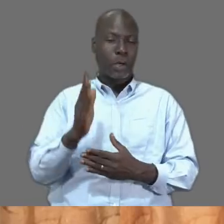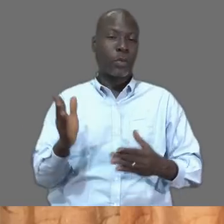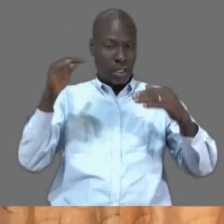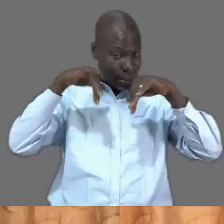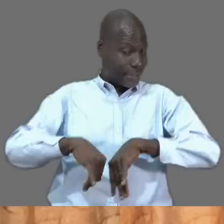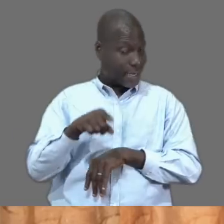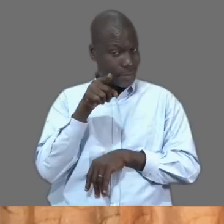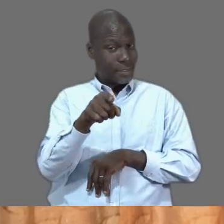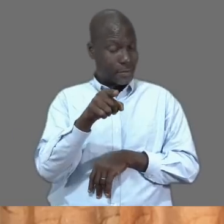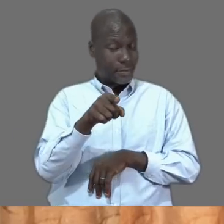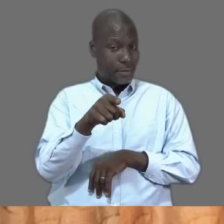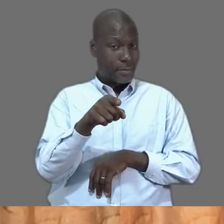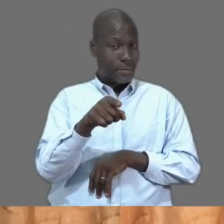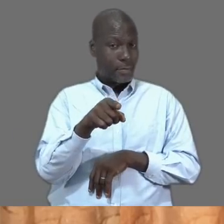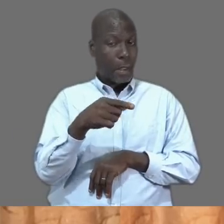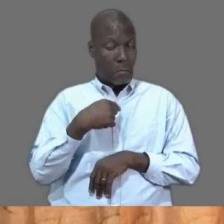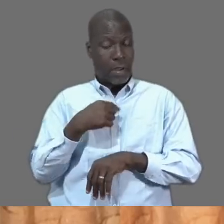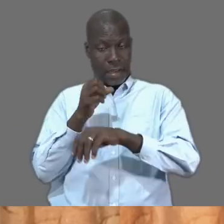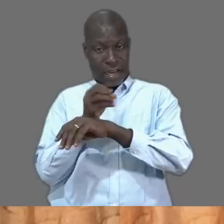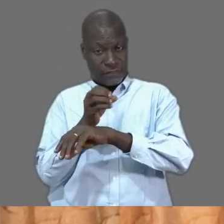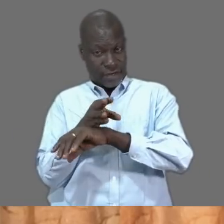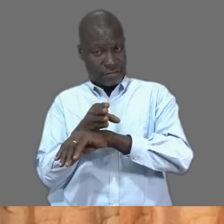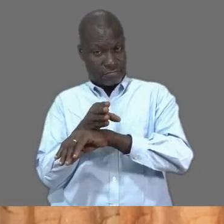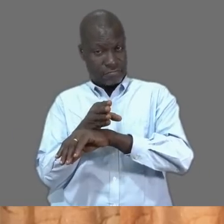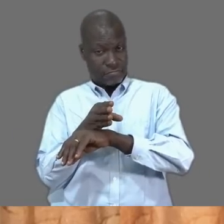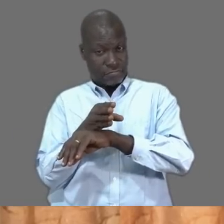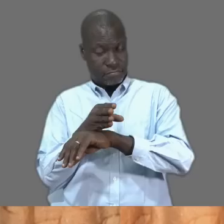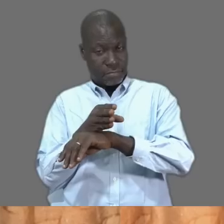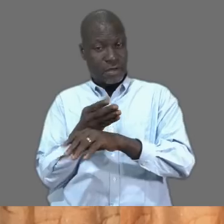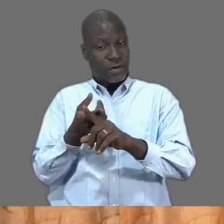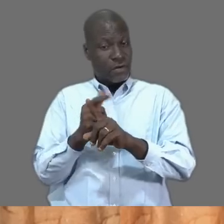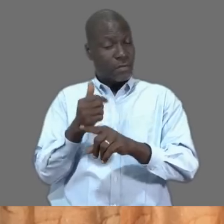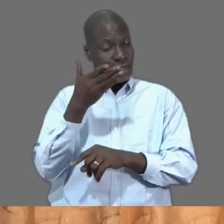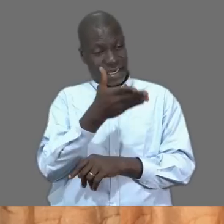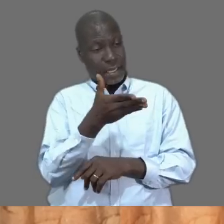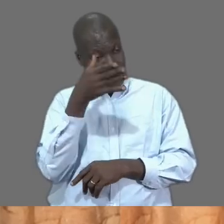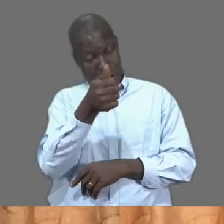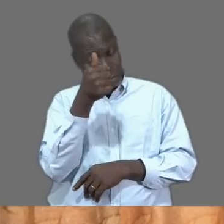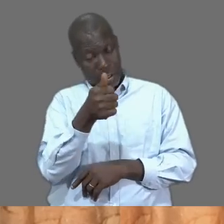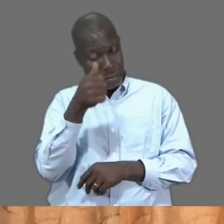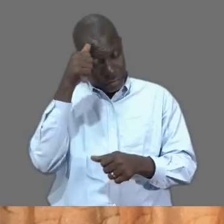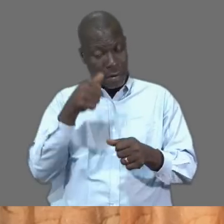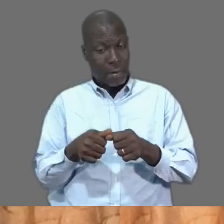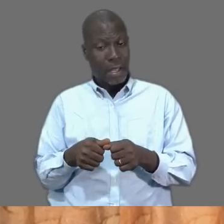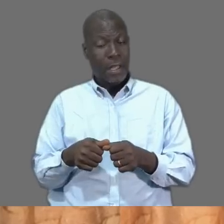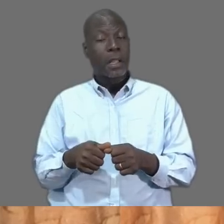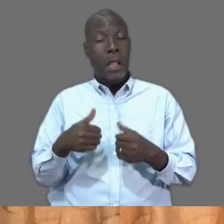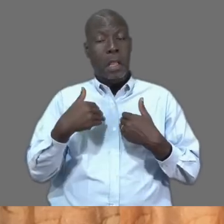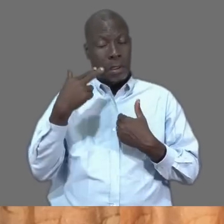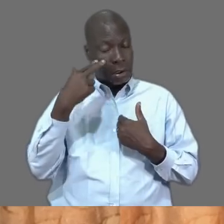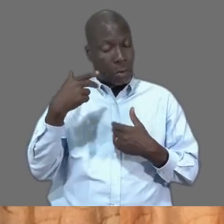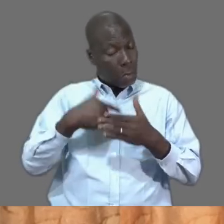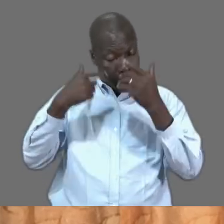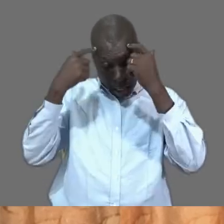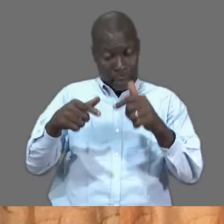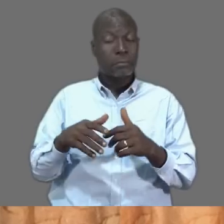bring him down asaba me ka kire no every one so ono abedi no kware a ono a wo hunu de ekoso